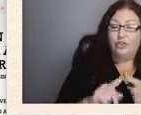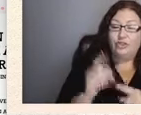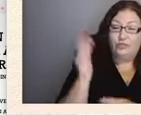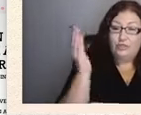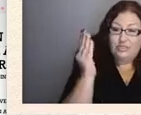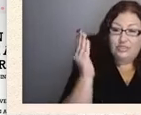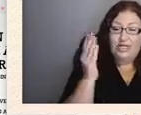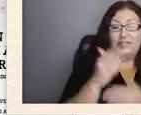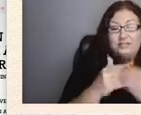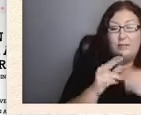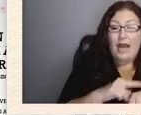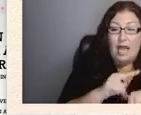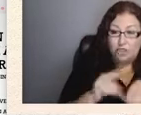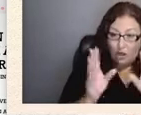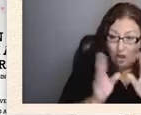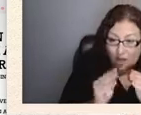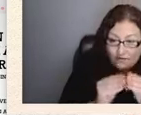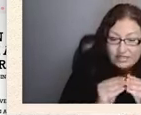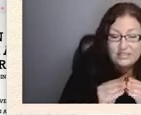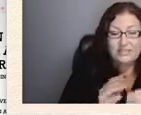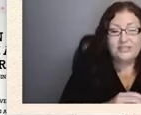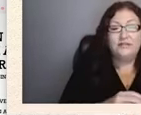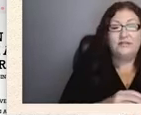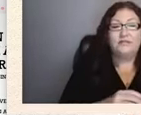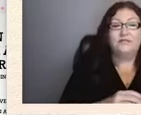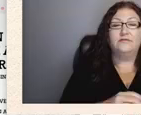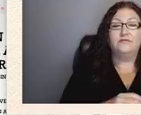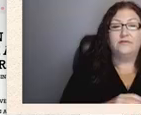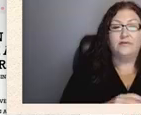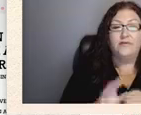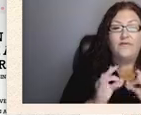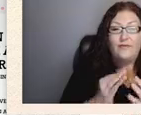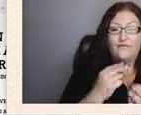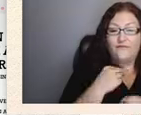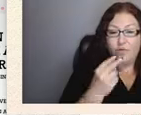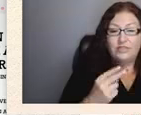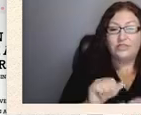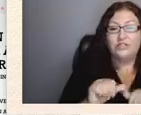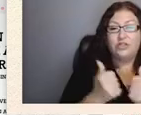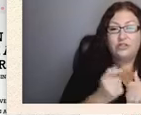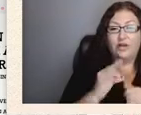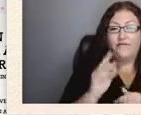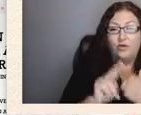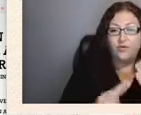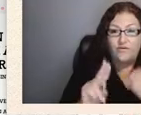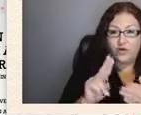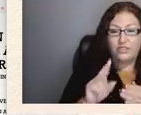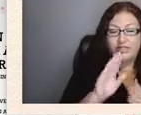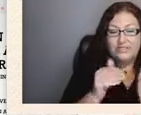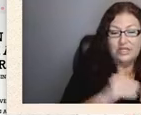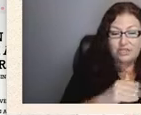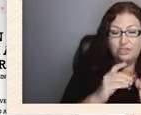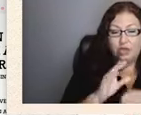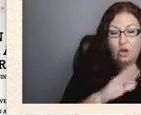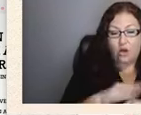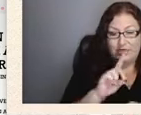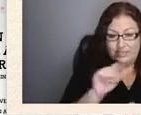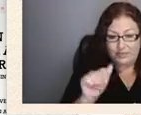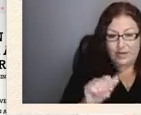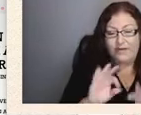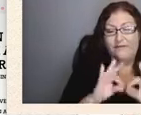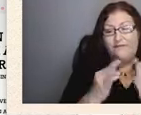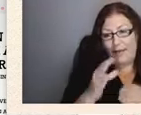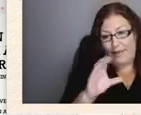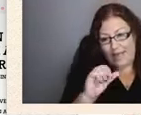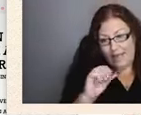national conferences, Family Voices, the Association of University Centres on Disability, Family Cafe,